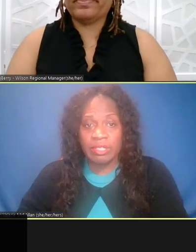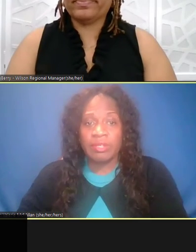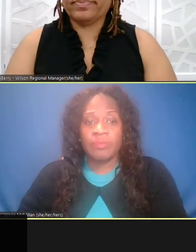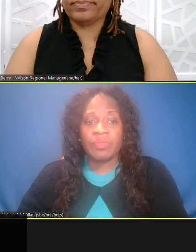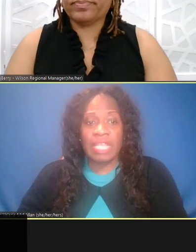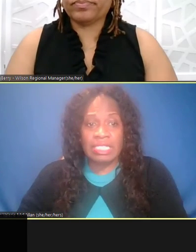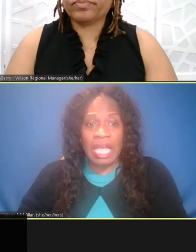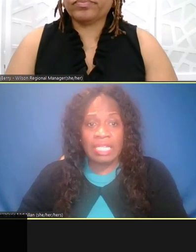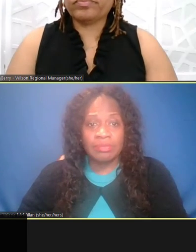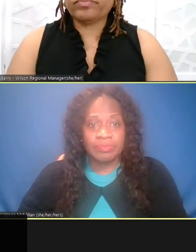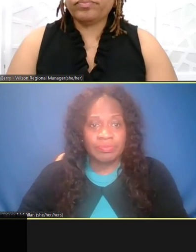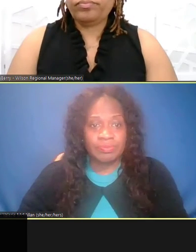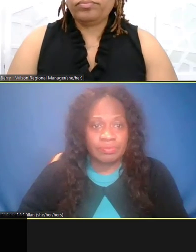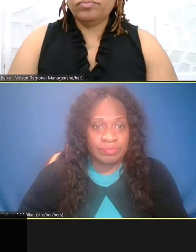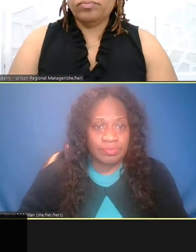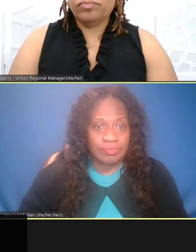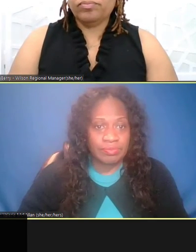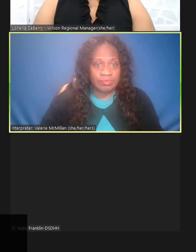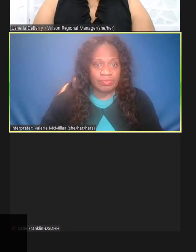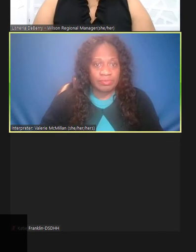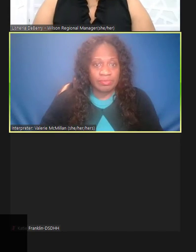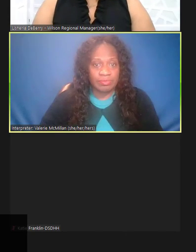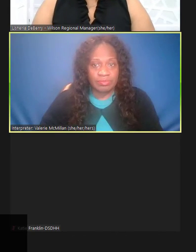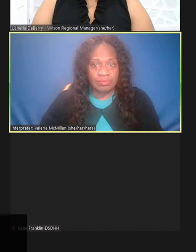presentation. Next slide.